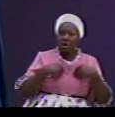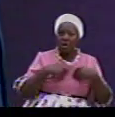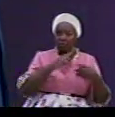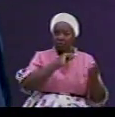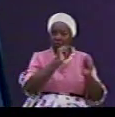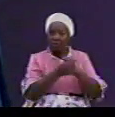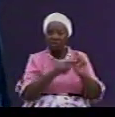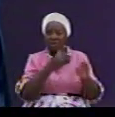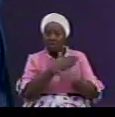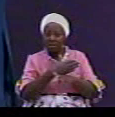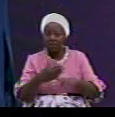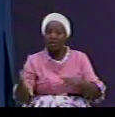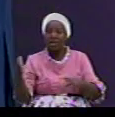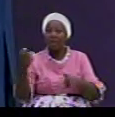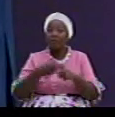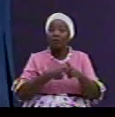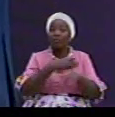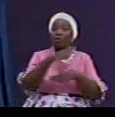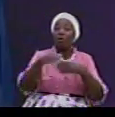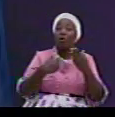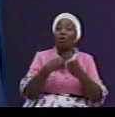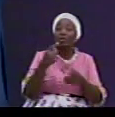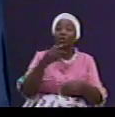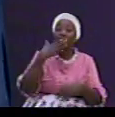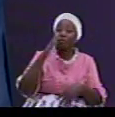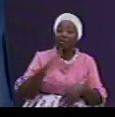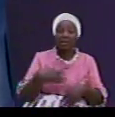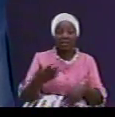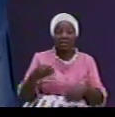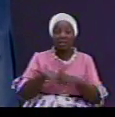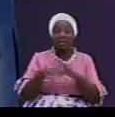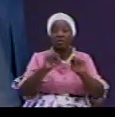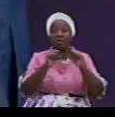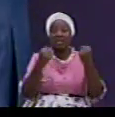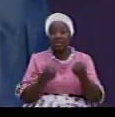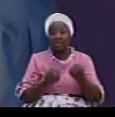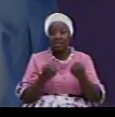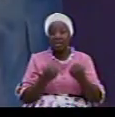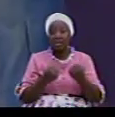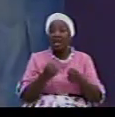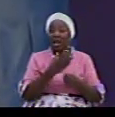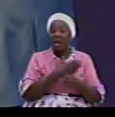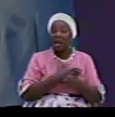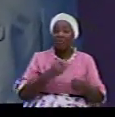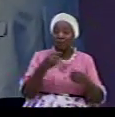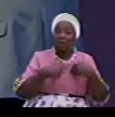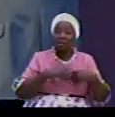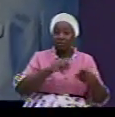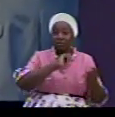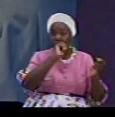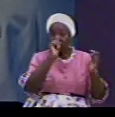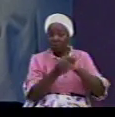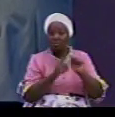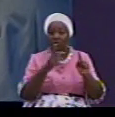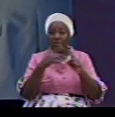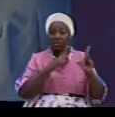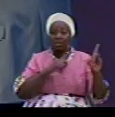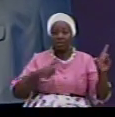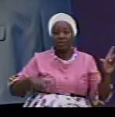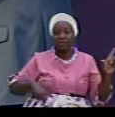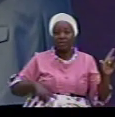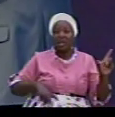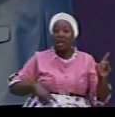away from all the bad things in society, and you have turned unto the Lord, and